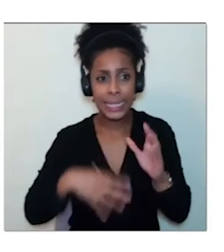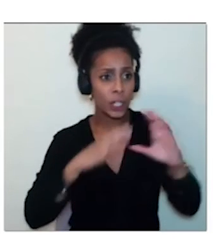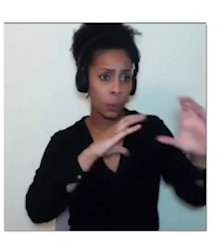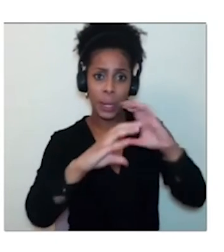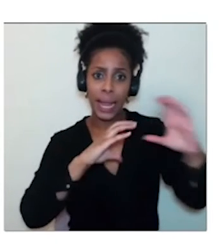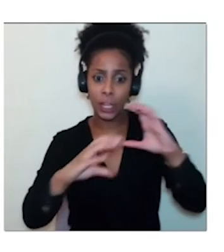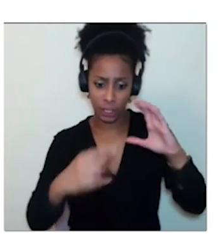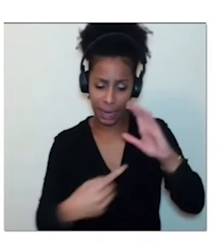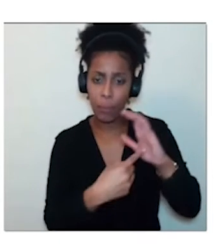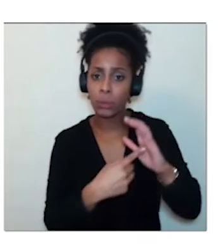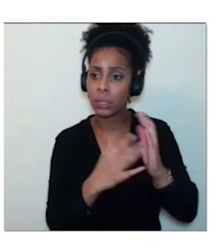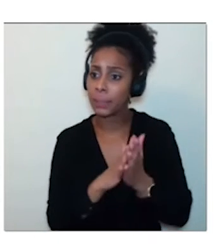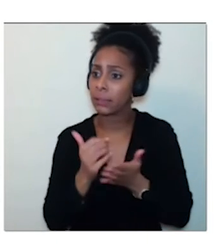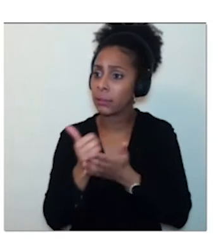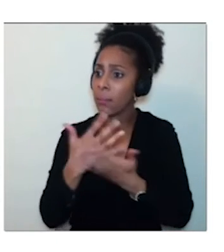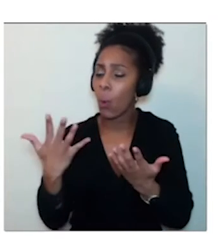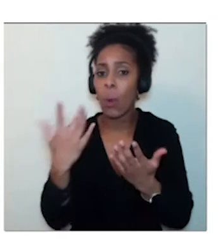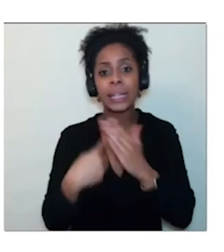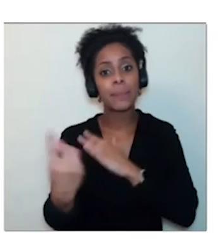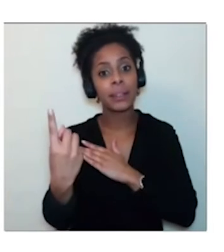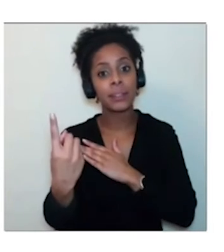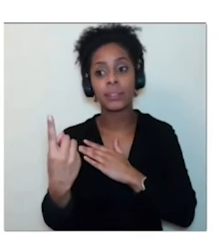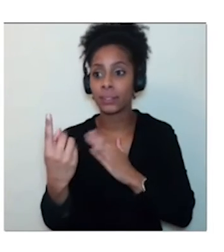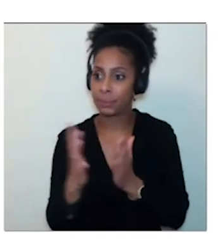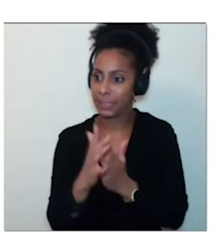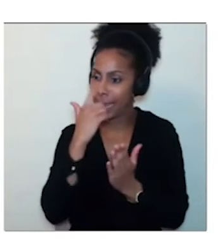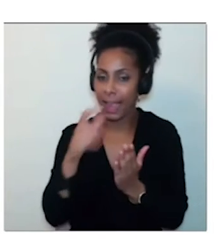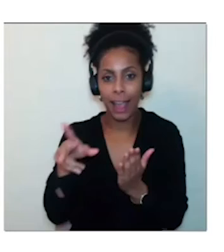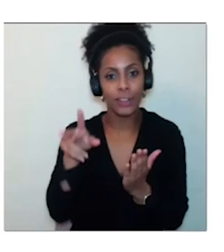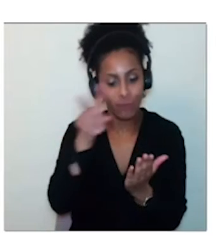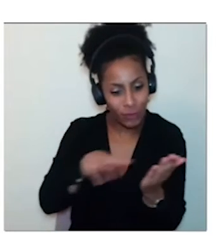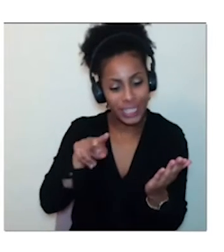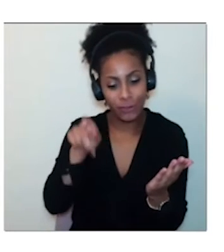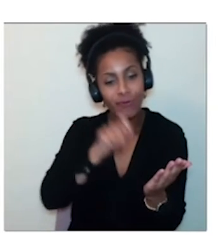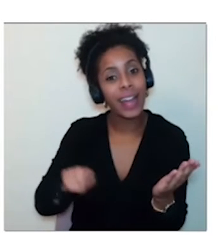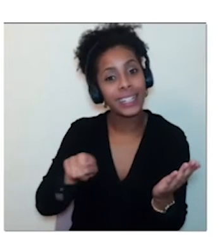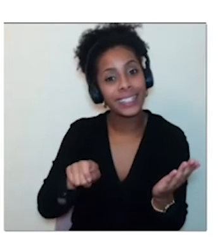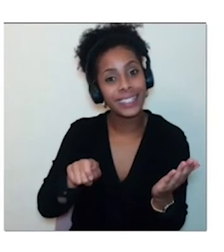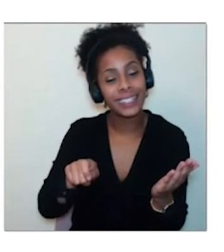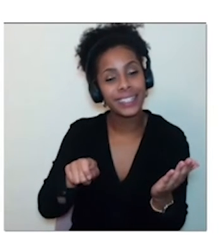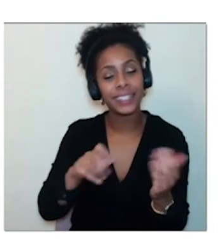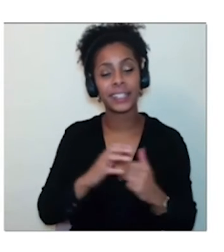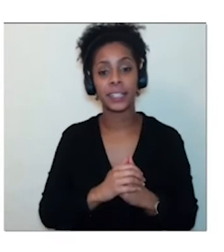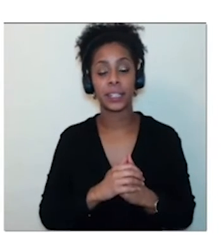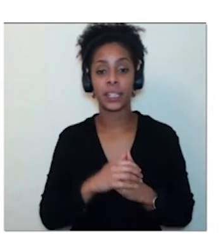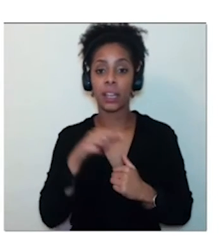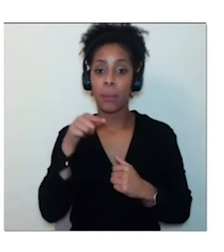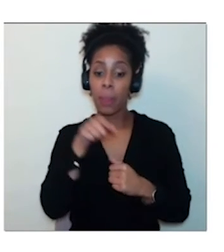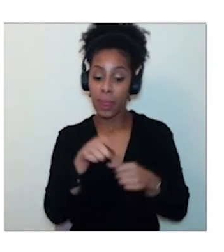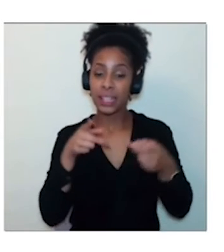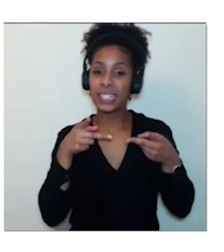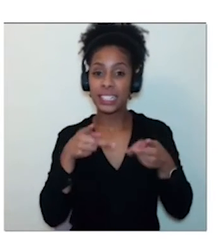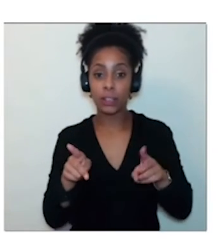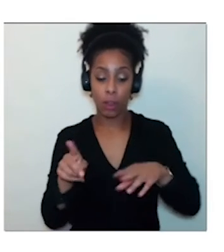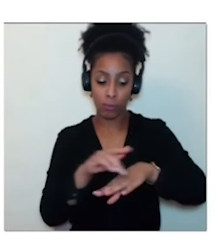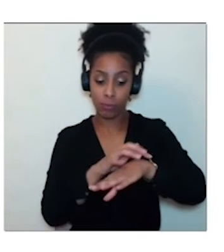as they could both read and write. The Braille system, which enables visually impaired people to read and write, was introduced